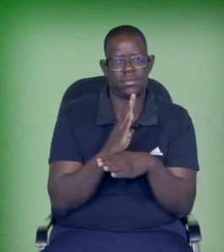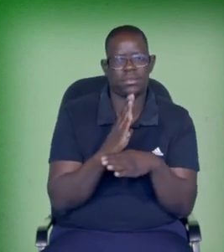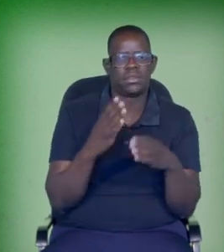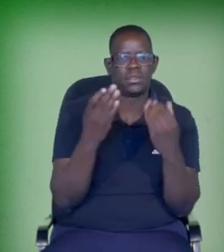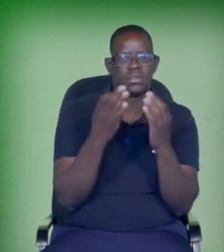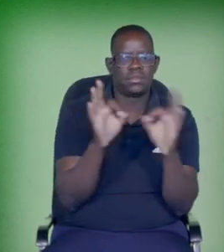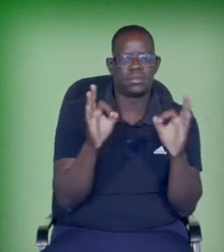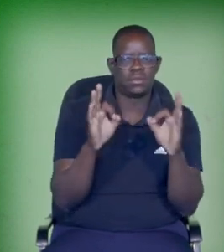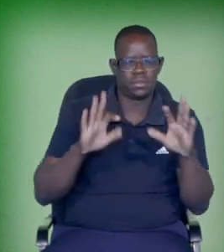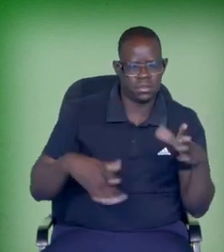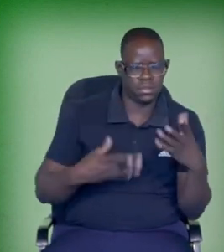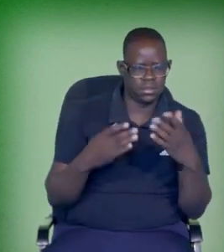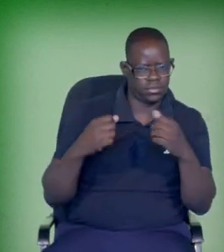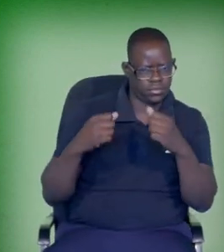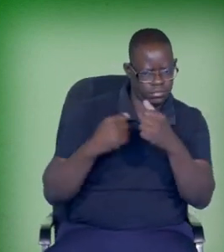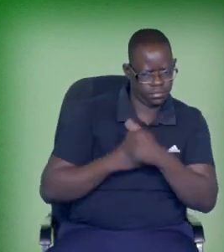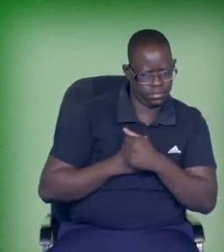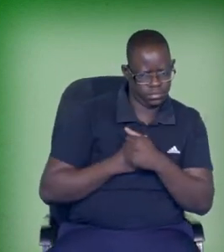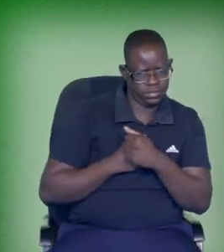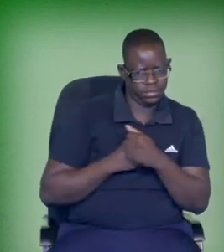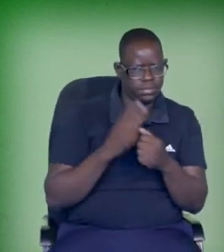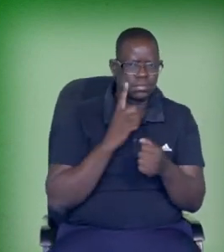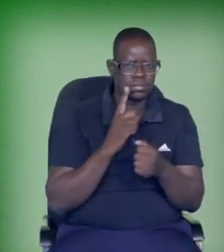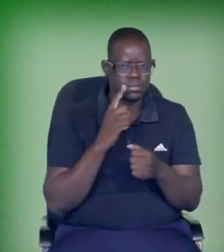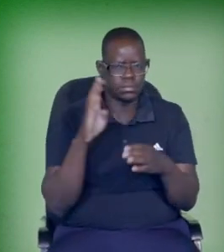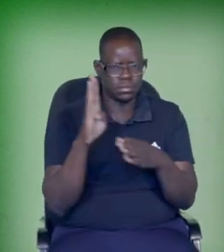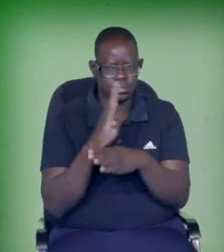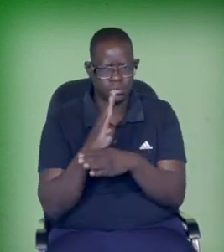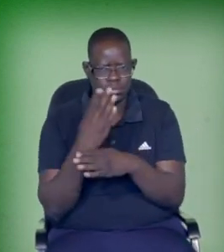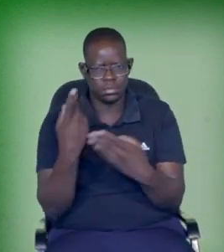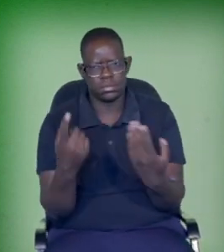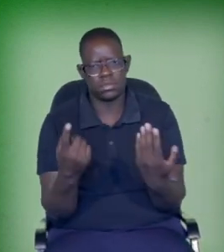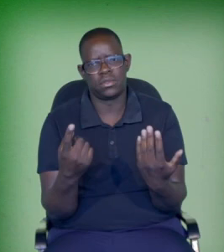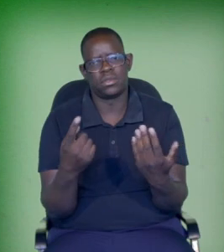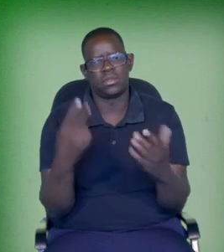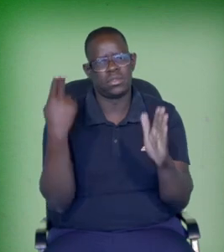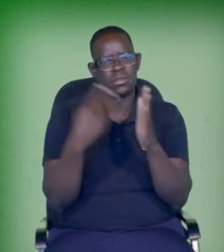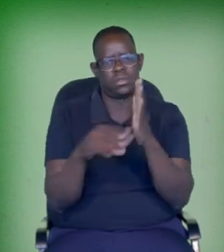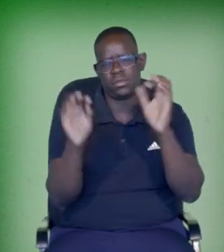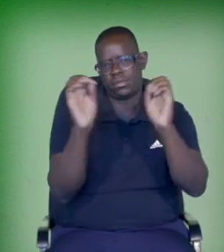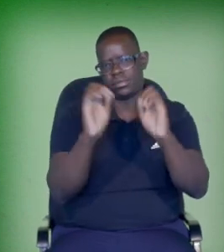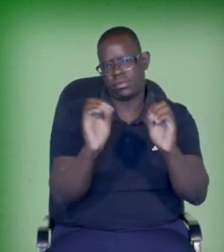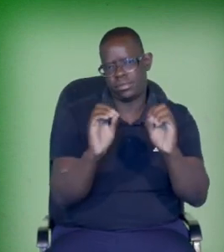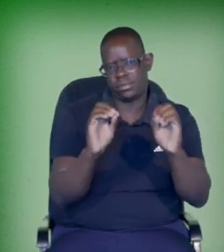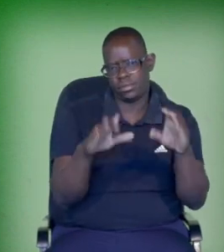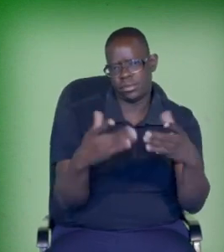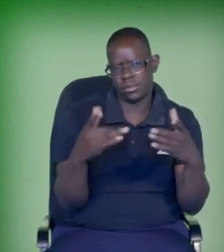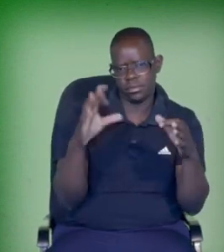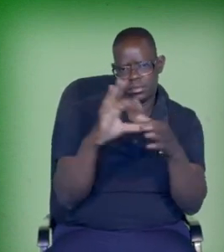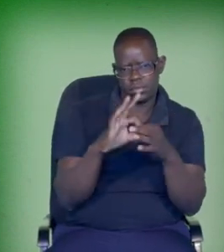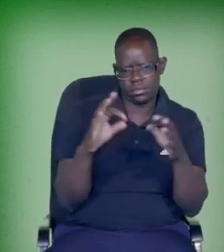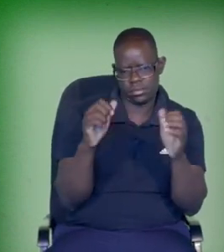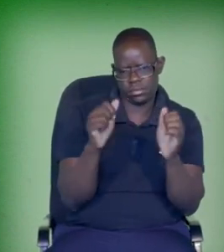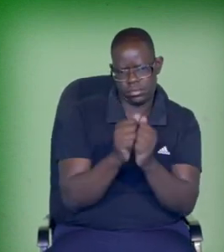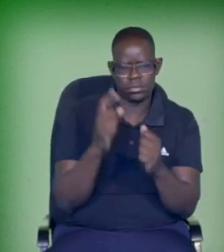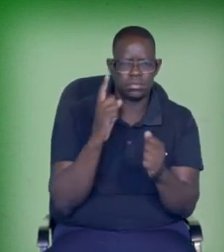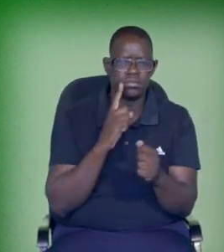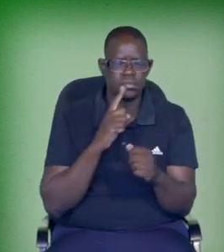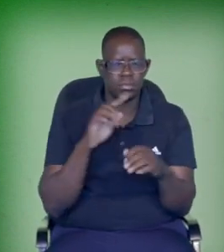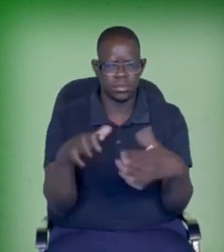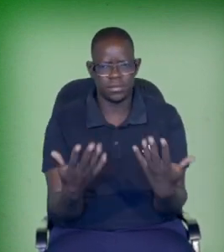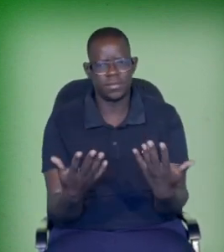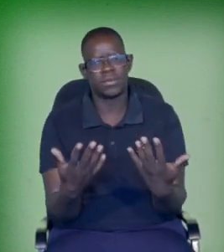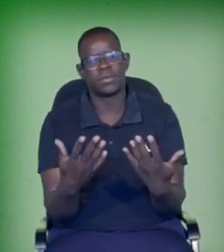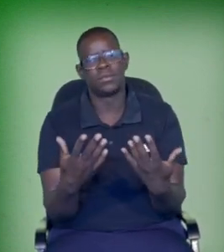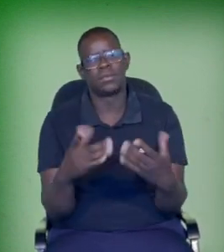are free to decide how to manage the business. There is no specific law prescribing how the partnership should be managed,